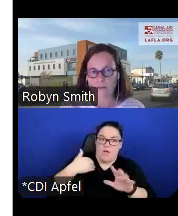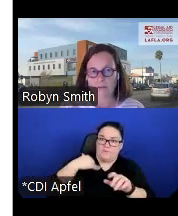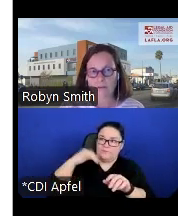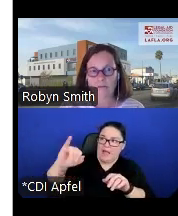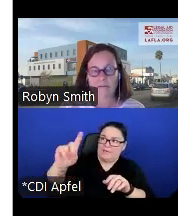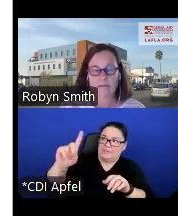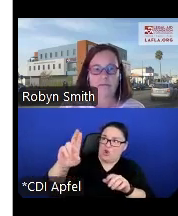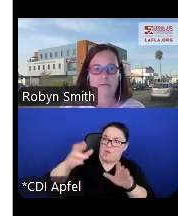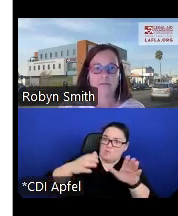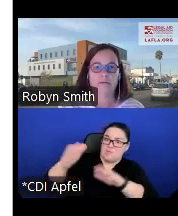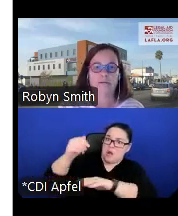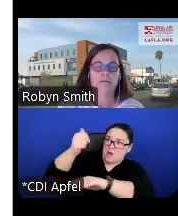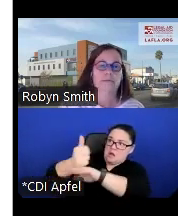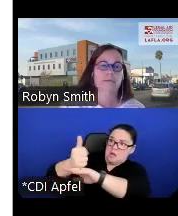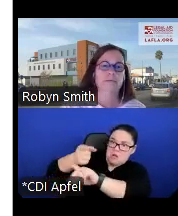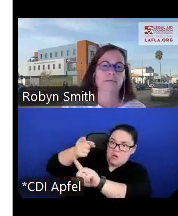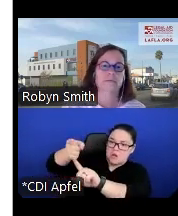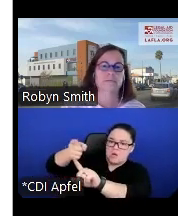reduced.